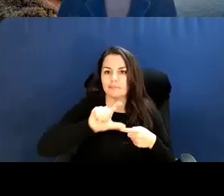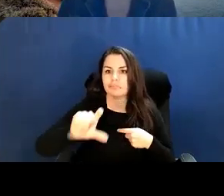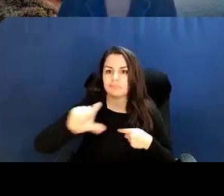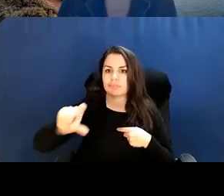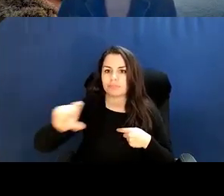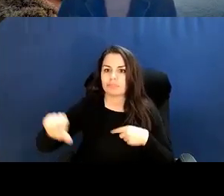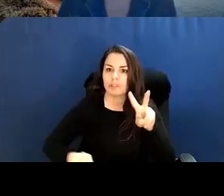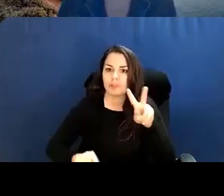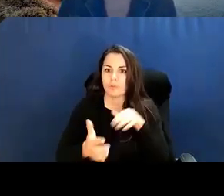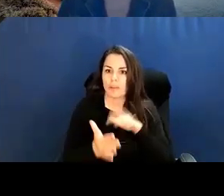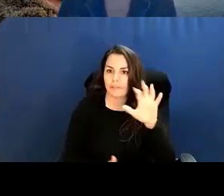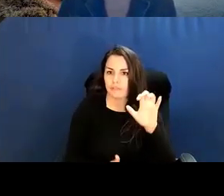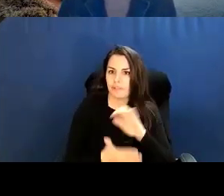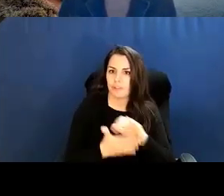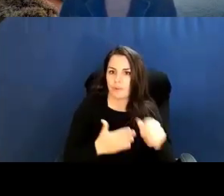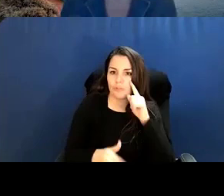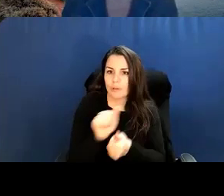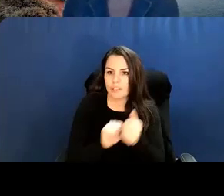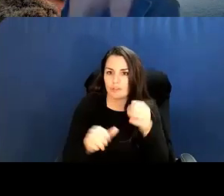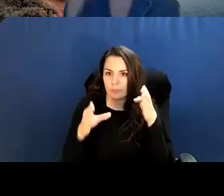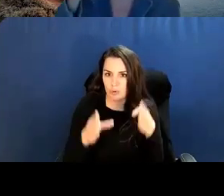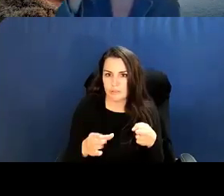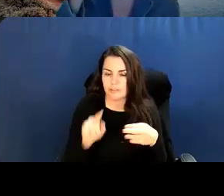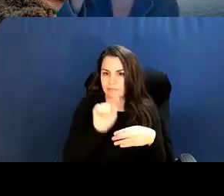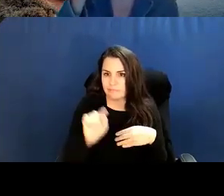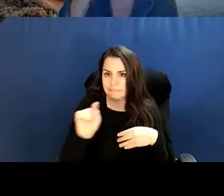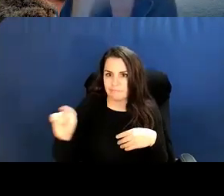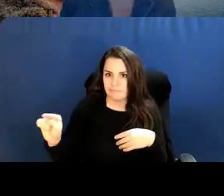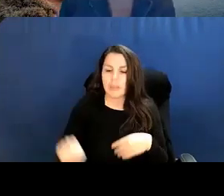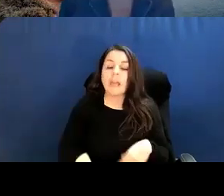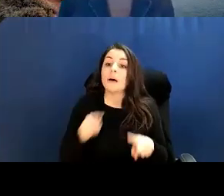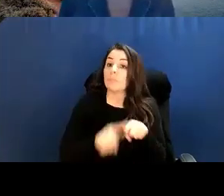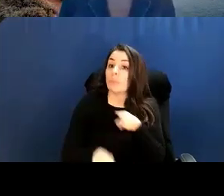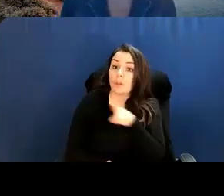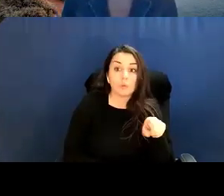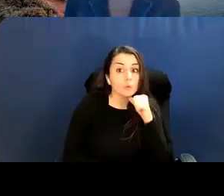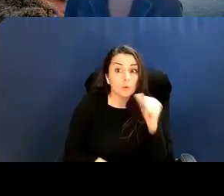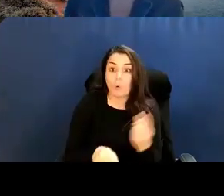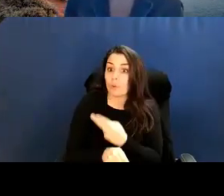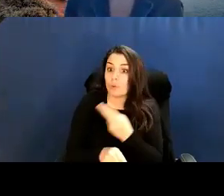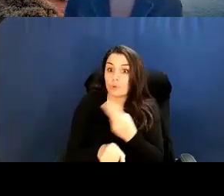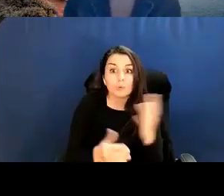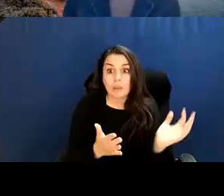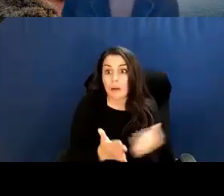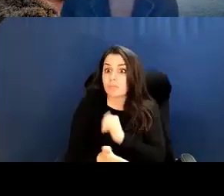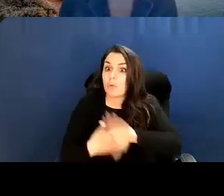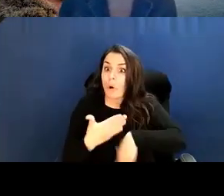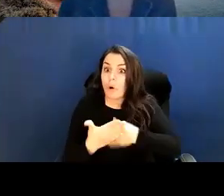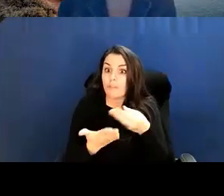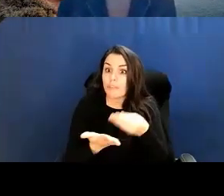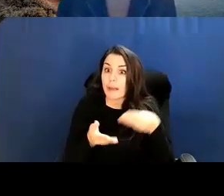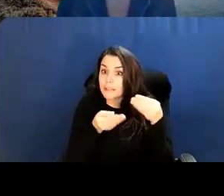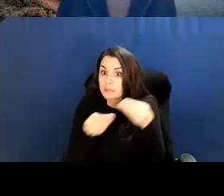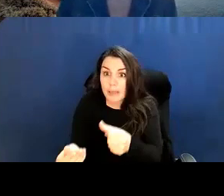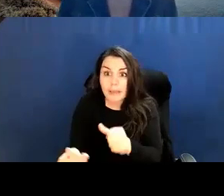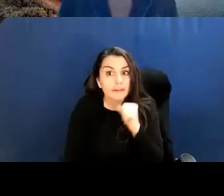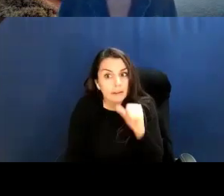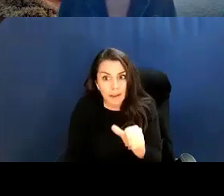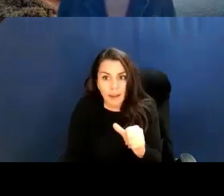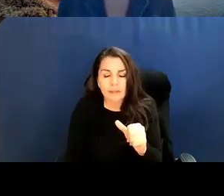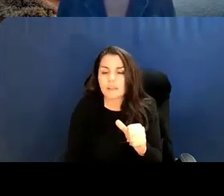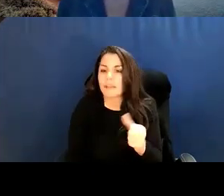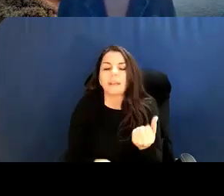provider. And that can be used for children under the age of 13 or an individual with a disability under the